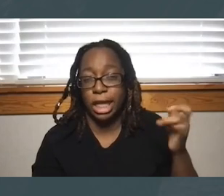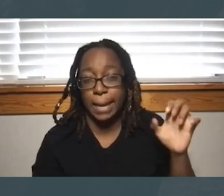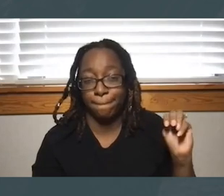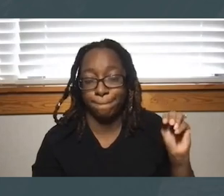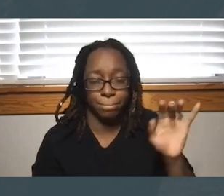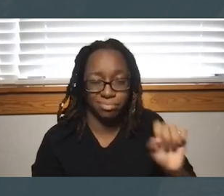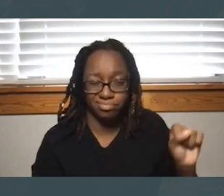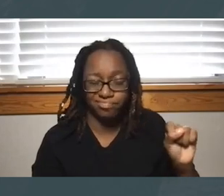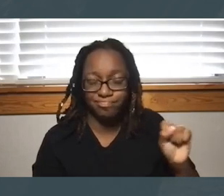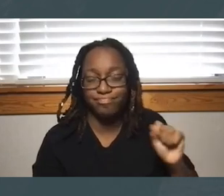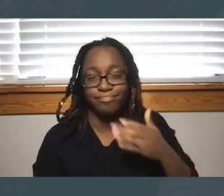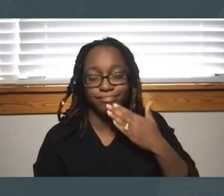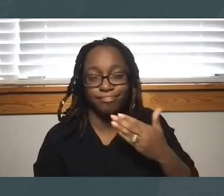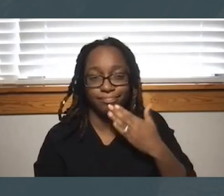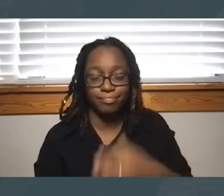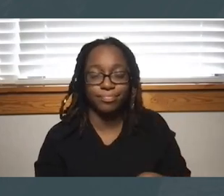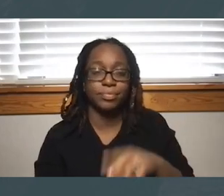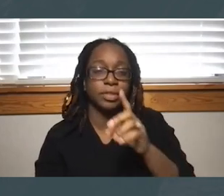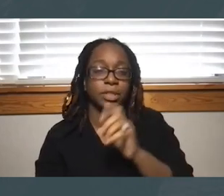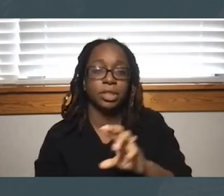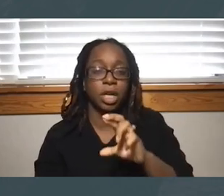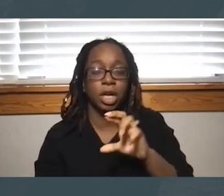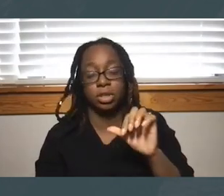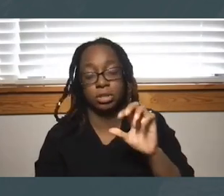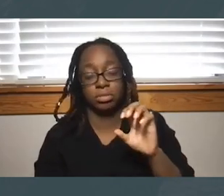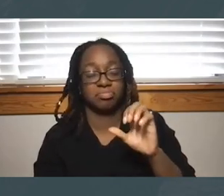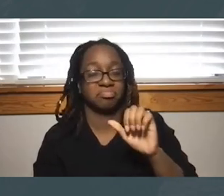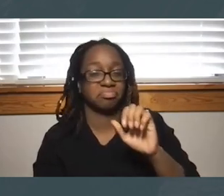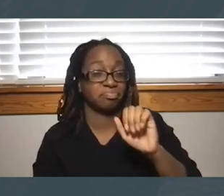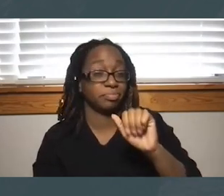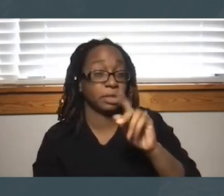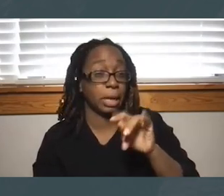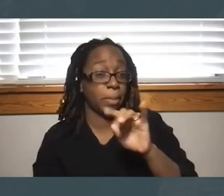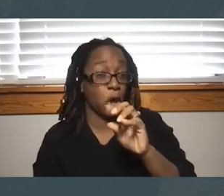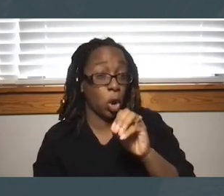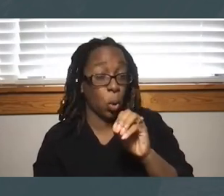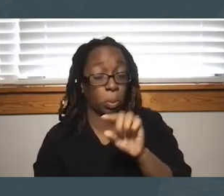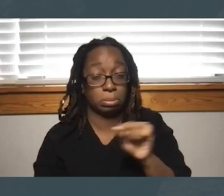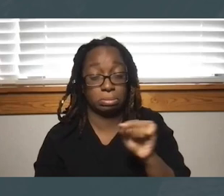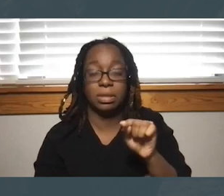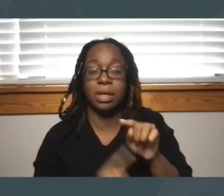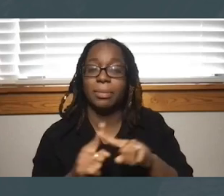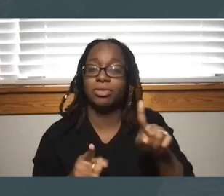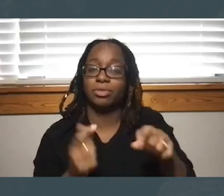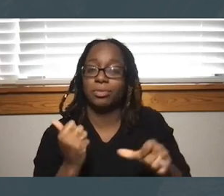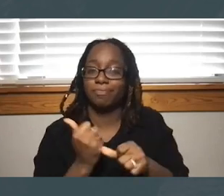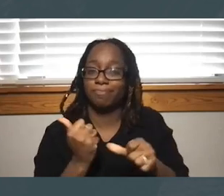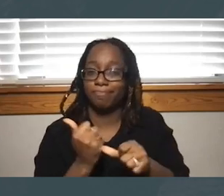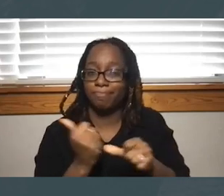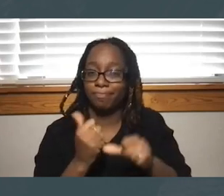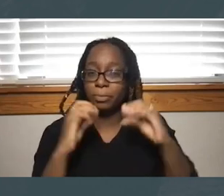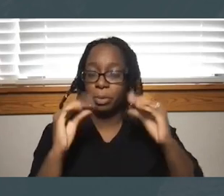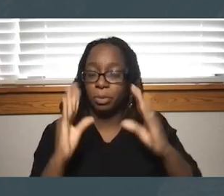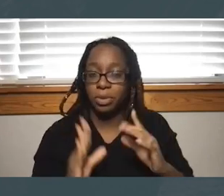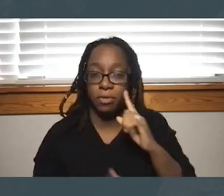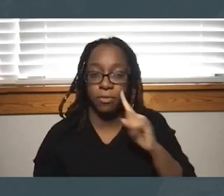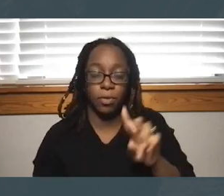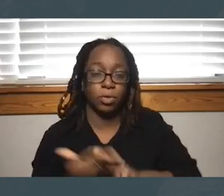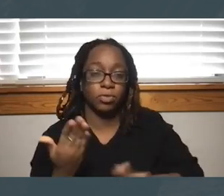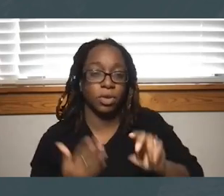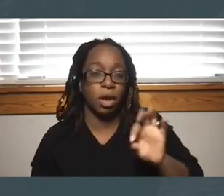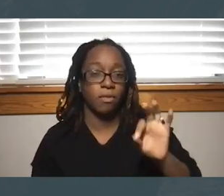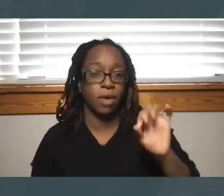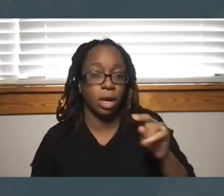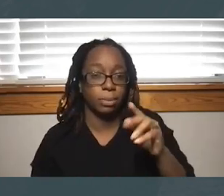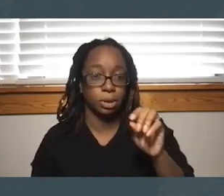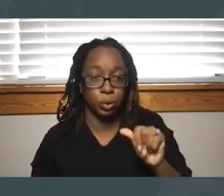Dr. Maboula Soumahoro is our second panelist, and she is an associate professor at the University of Tours and president of